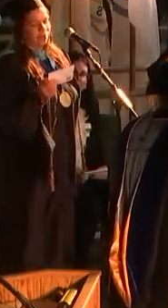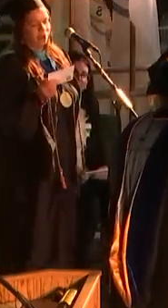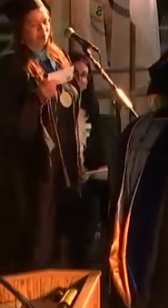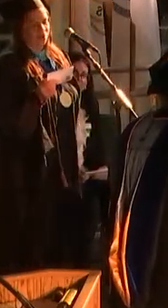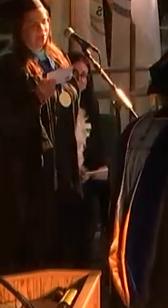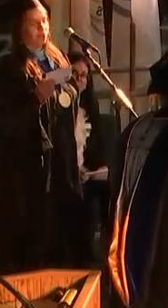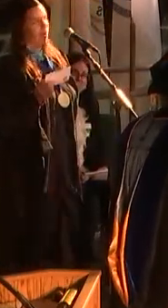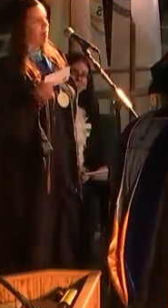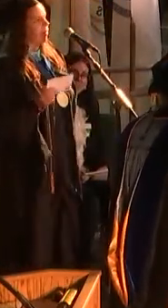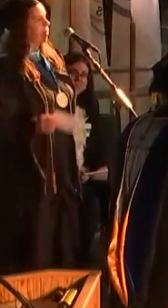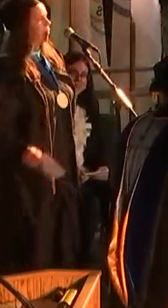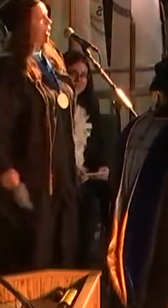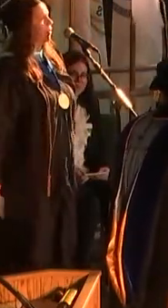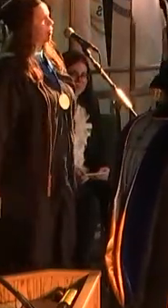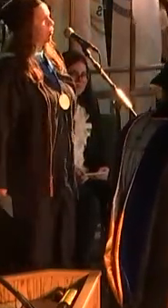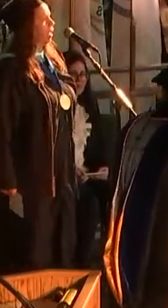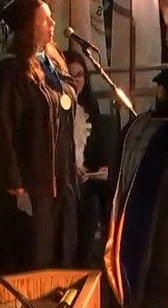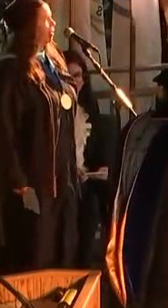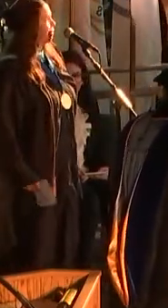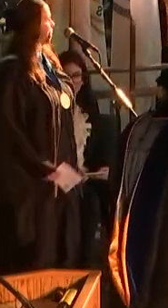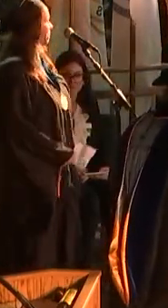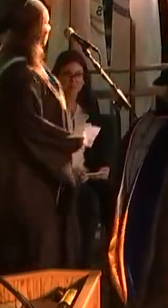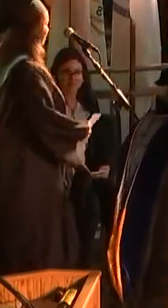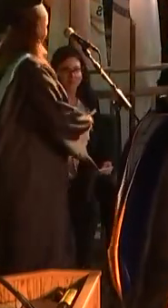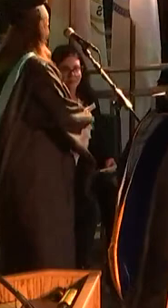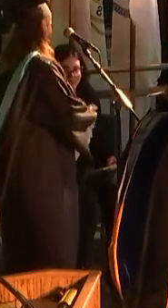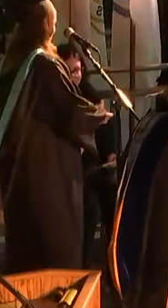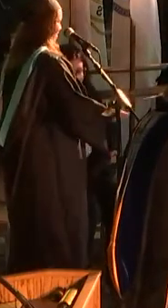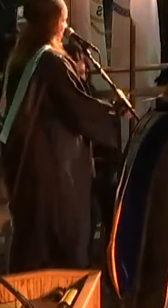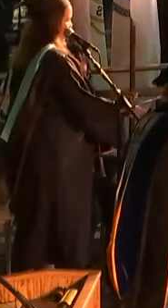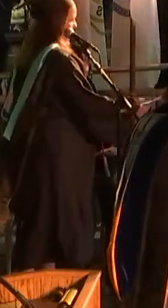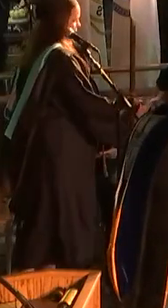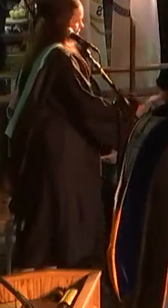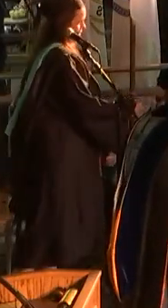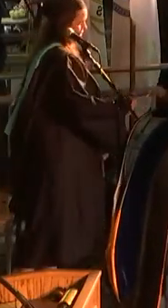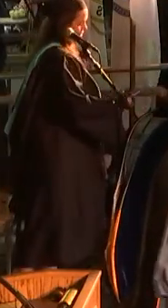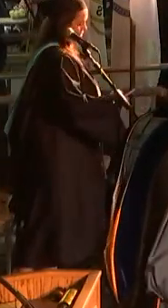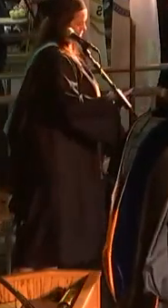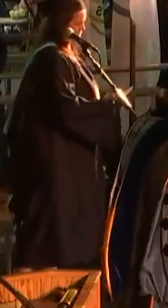Jacob Jeremy Pereira, magna cum laude.